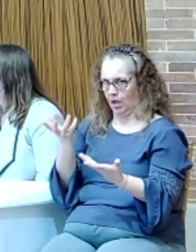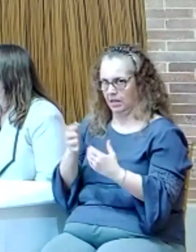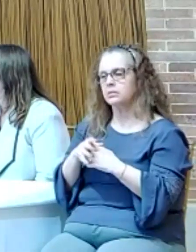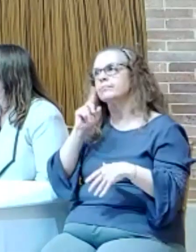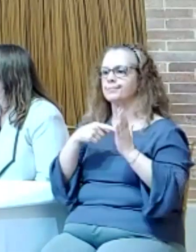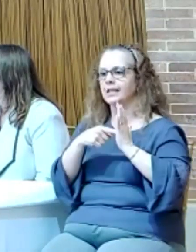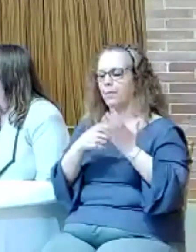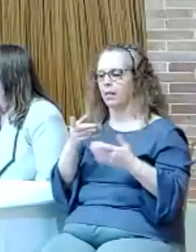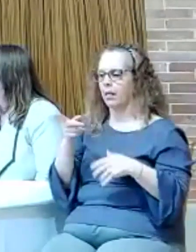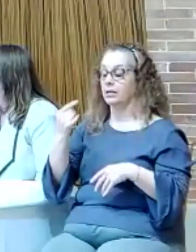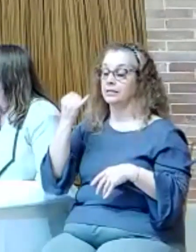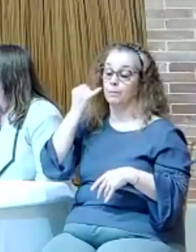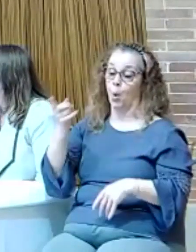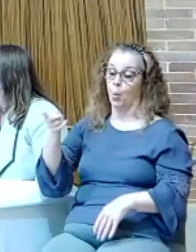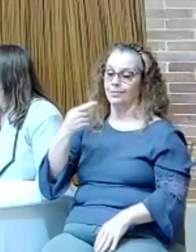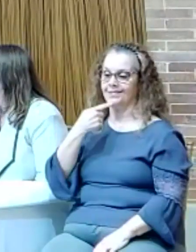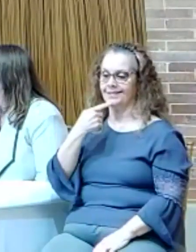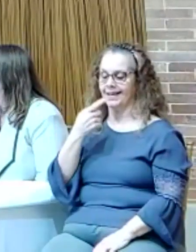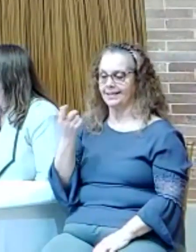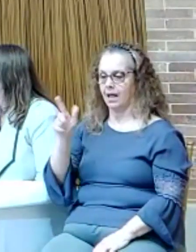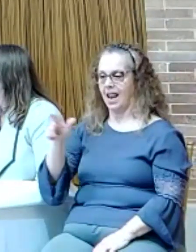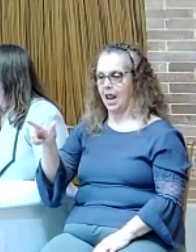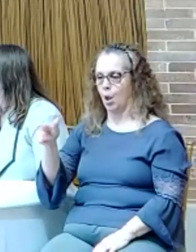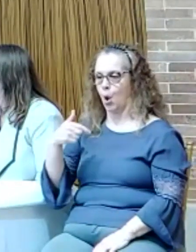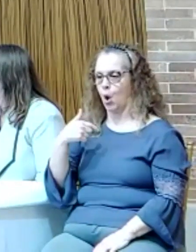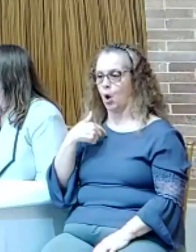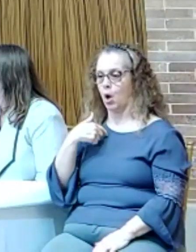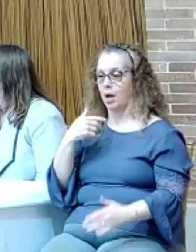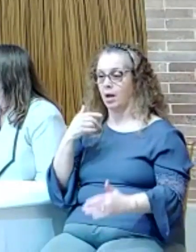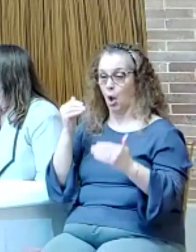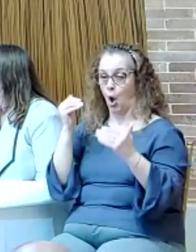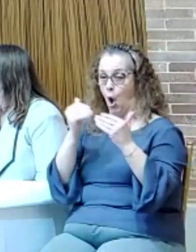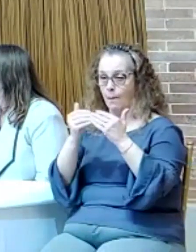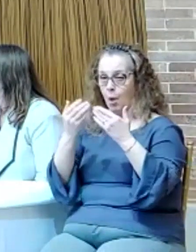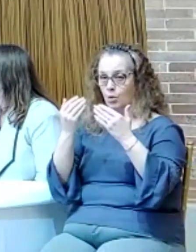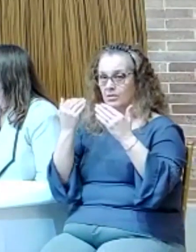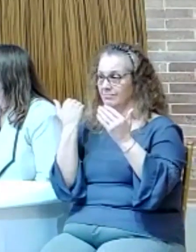if the landlord says they were close to foreclosure